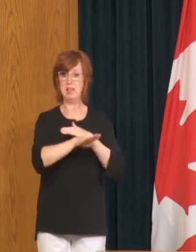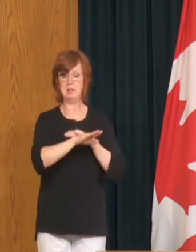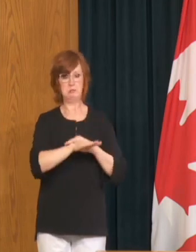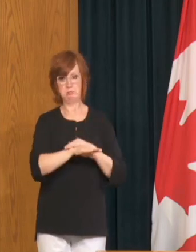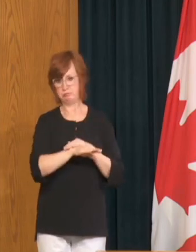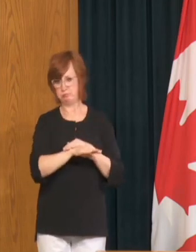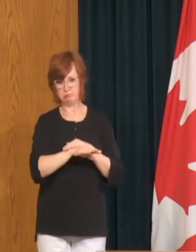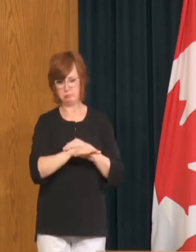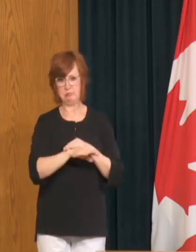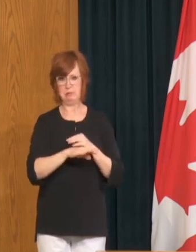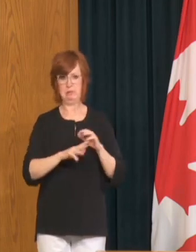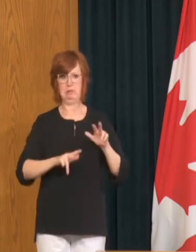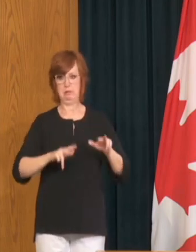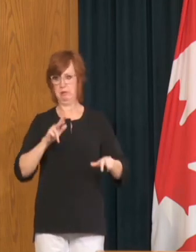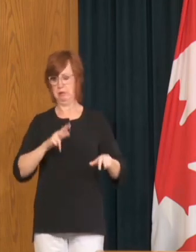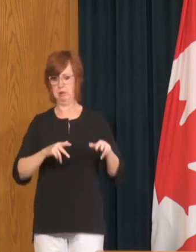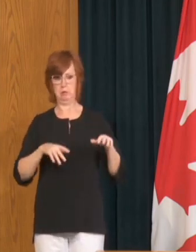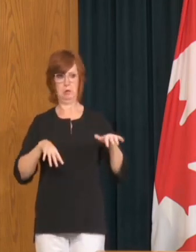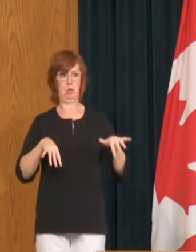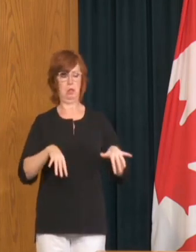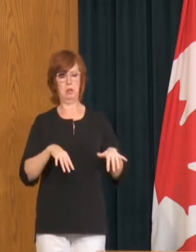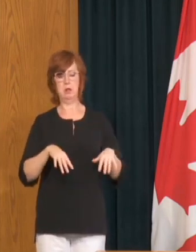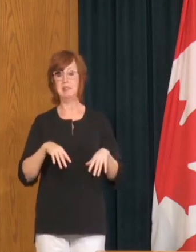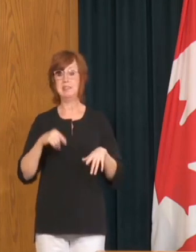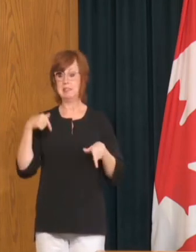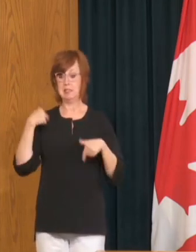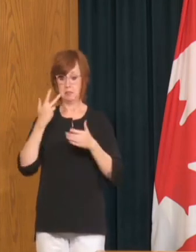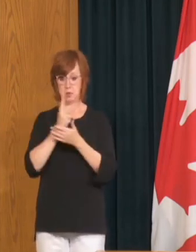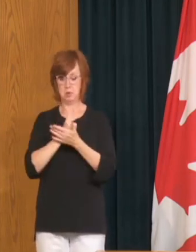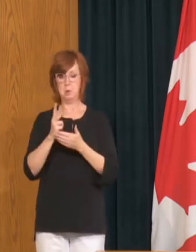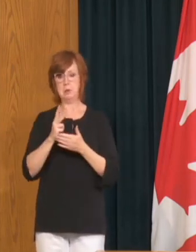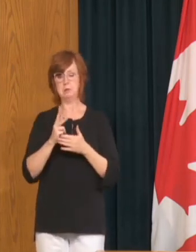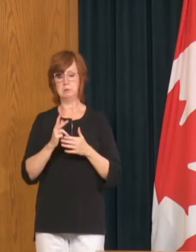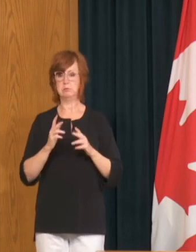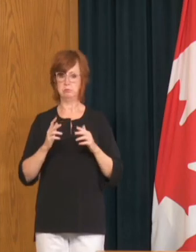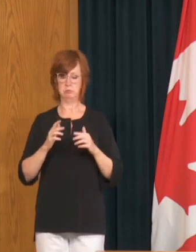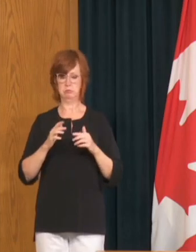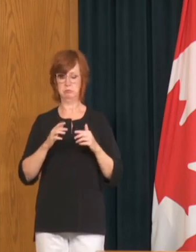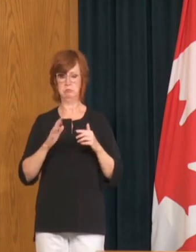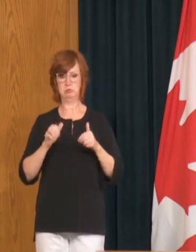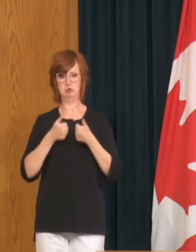a different session, and I found that challenging, not to have the same